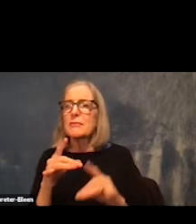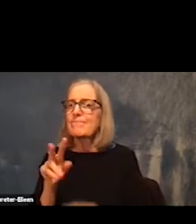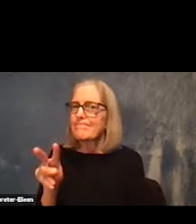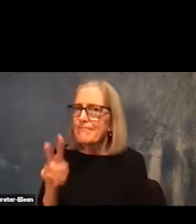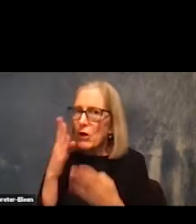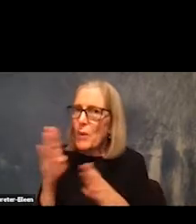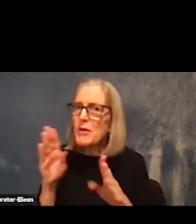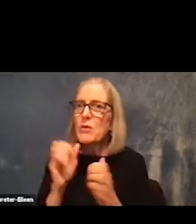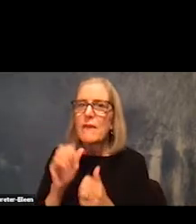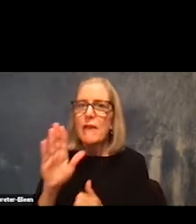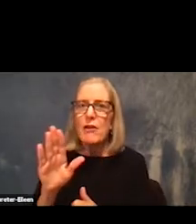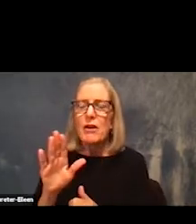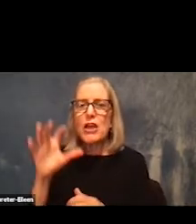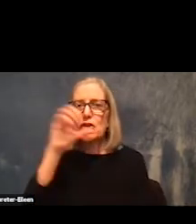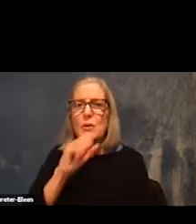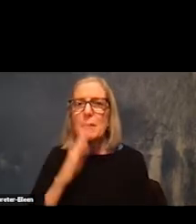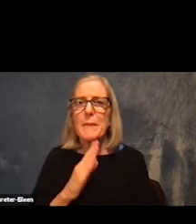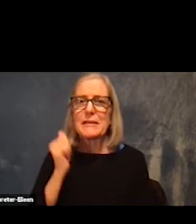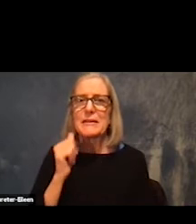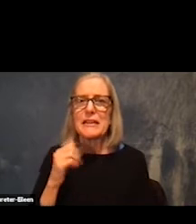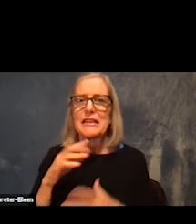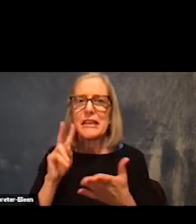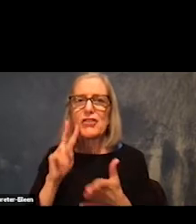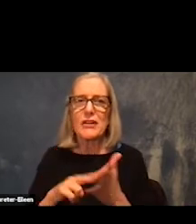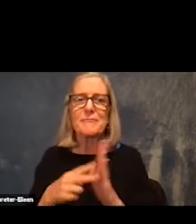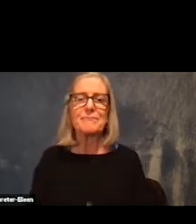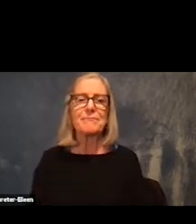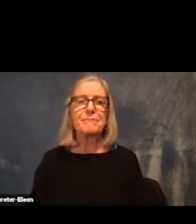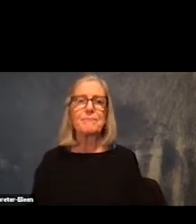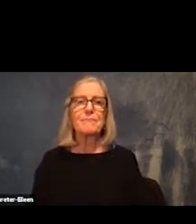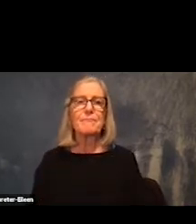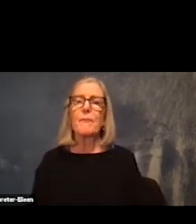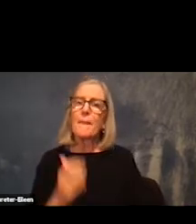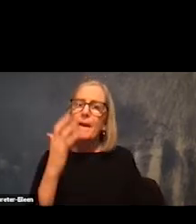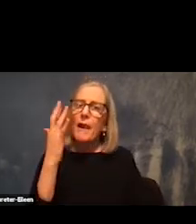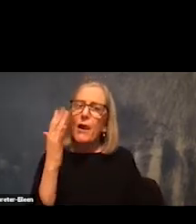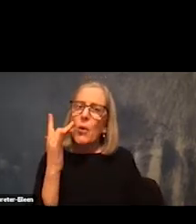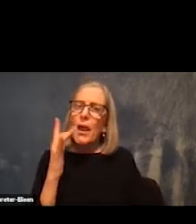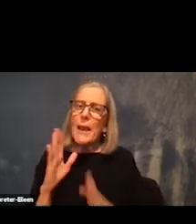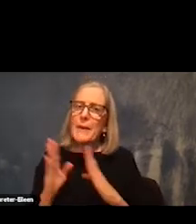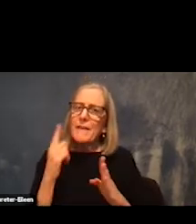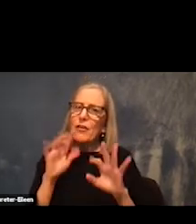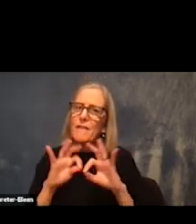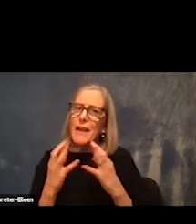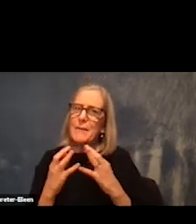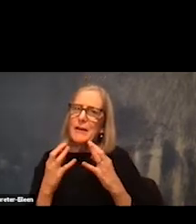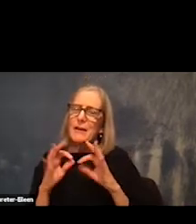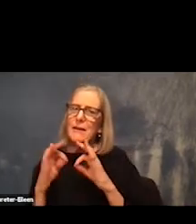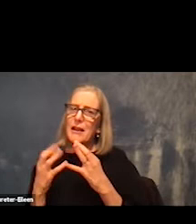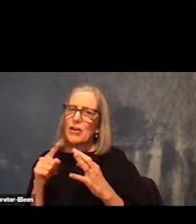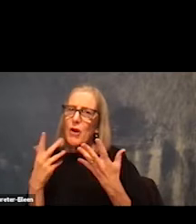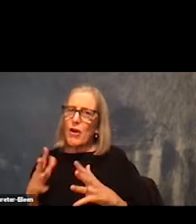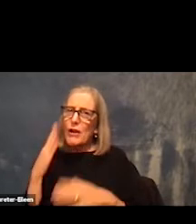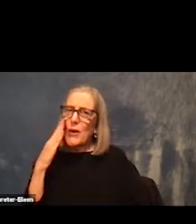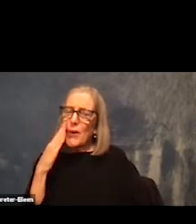When you're looking for a place to start with expanding partnerships, why plan for the families you know? Why not plan for the ones who are not showing